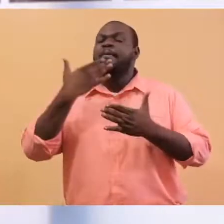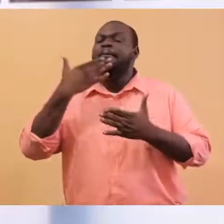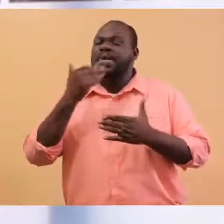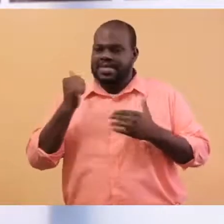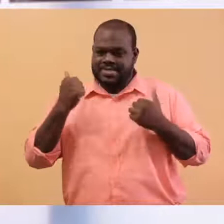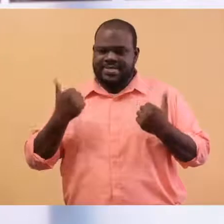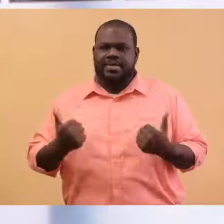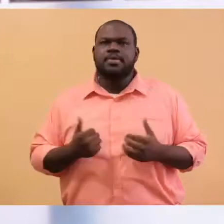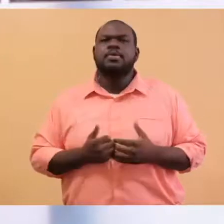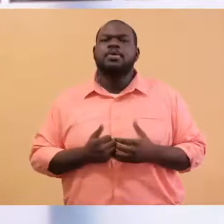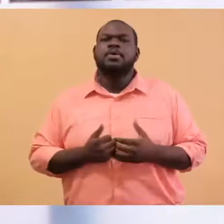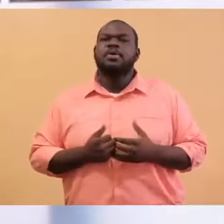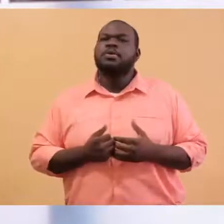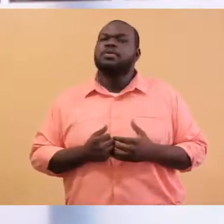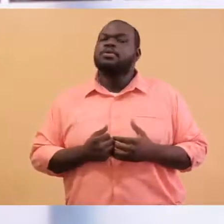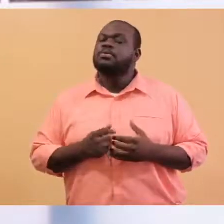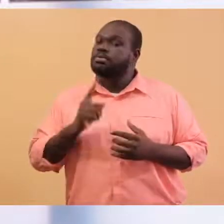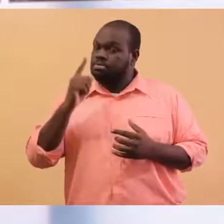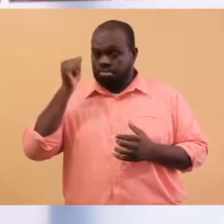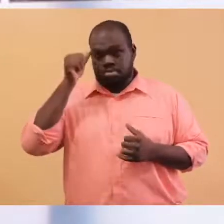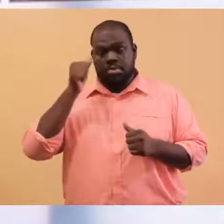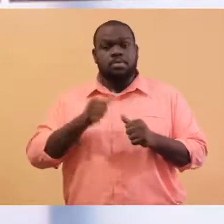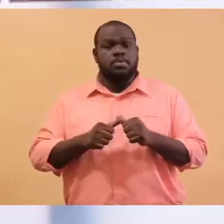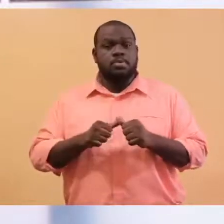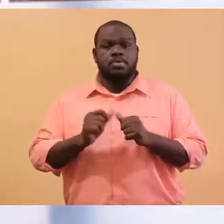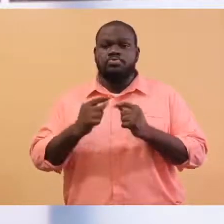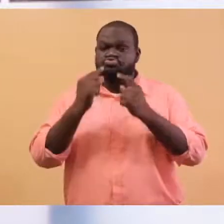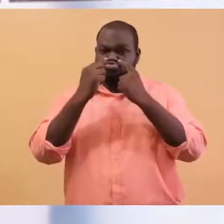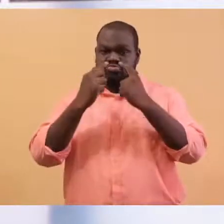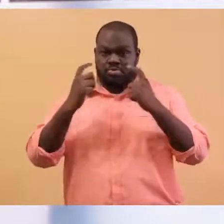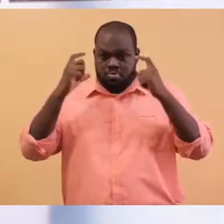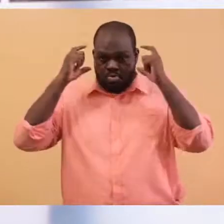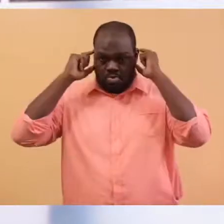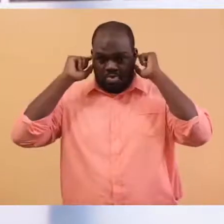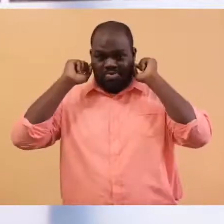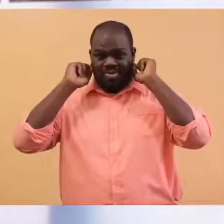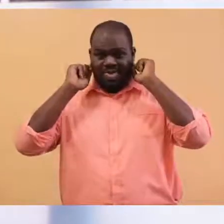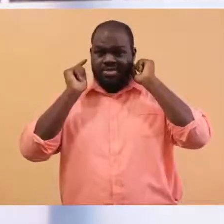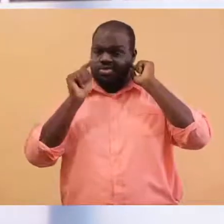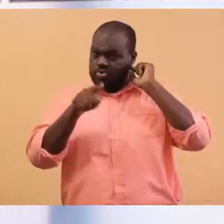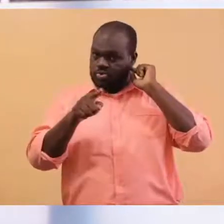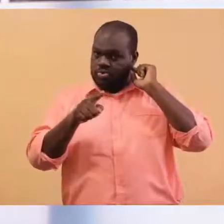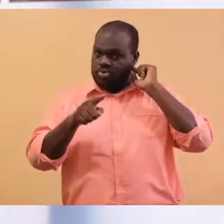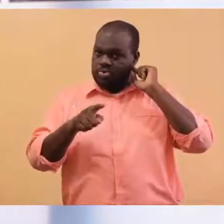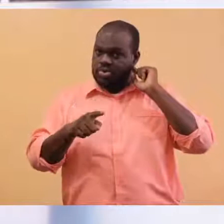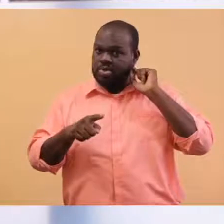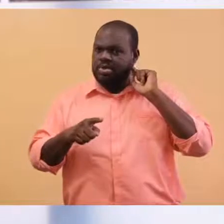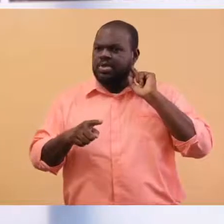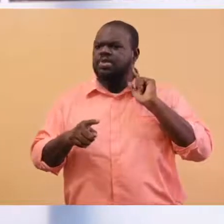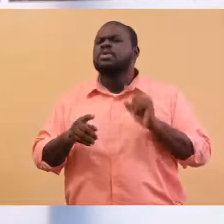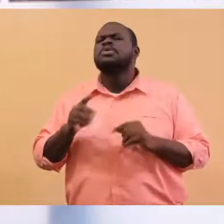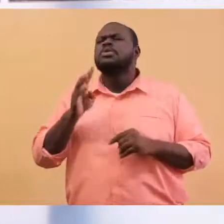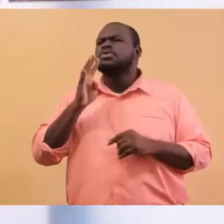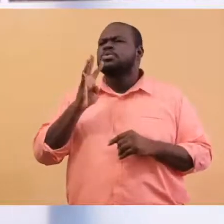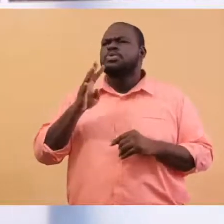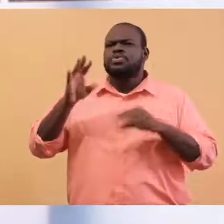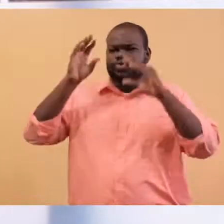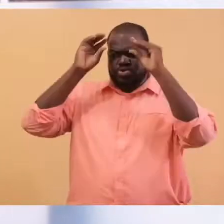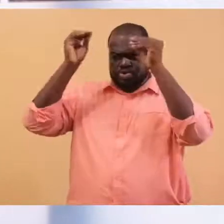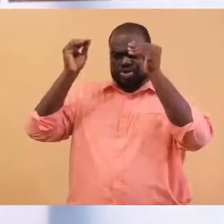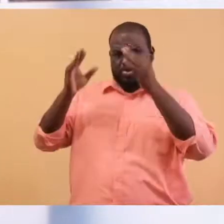safety. Always wear your face mask. Interact with your teachers and colleagues from a distance of at least 6